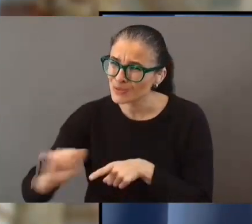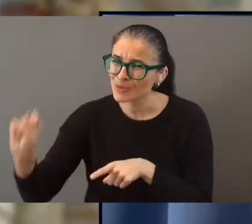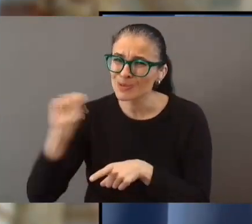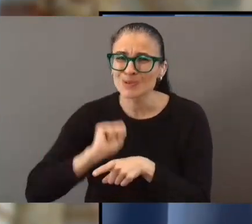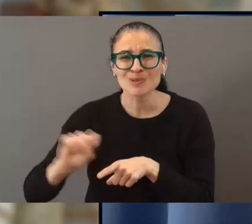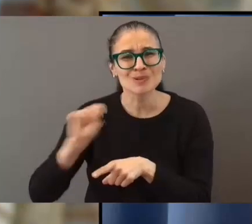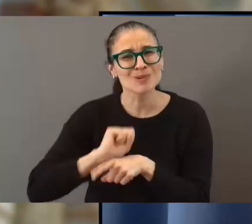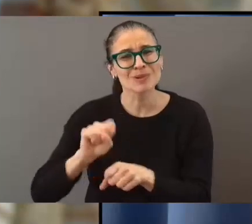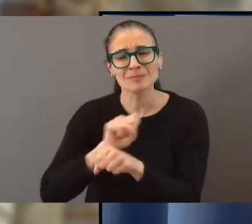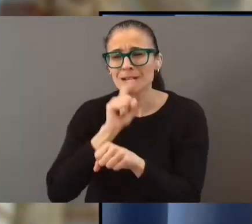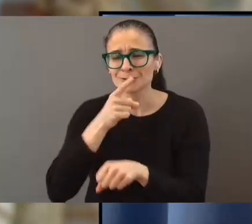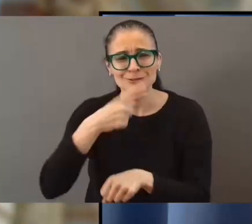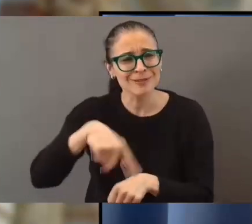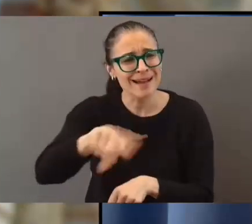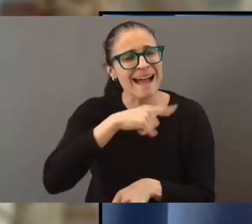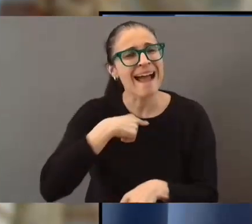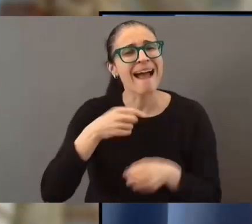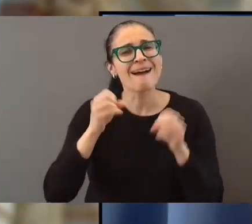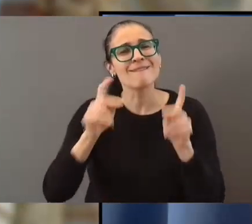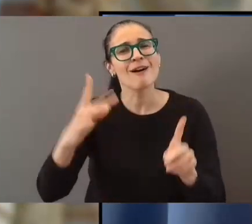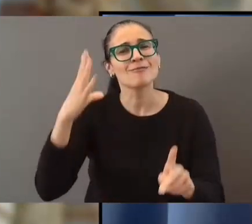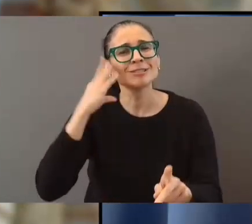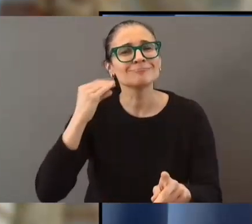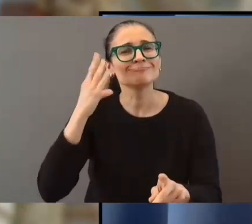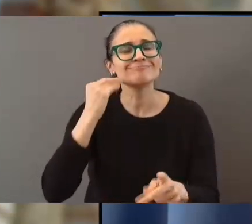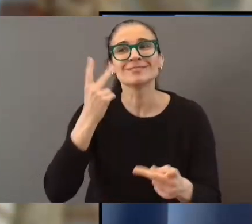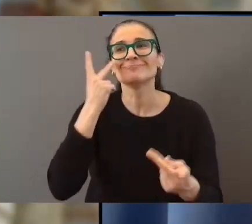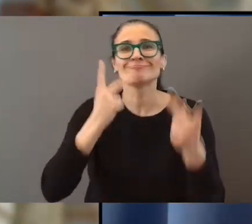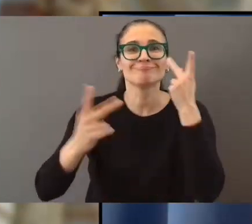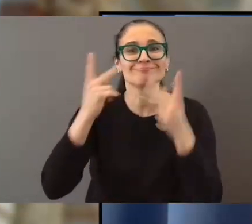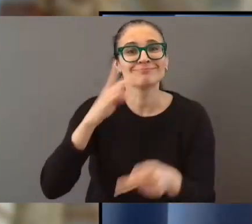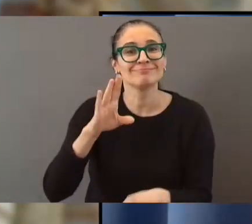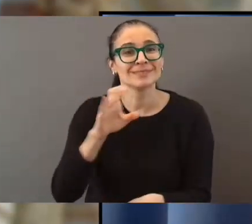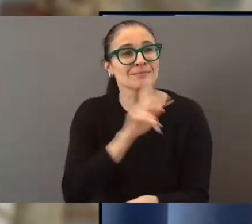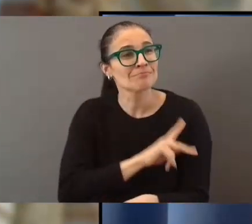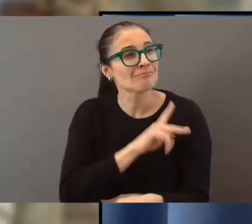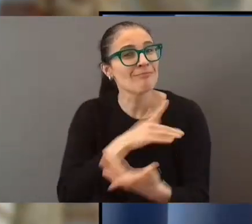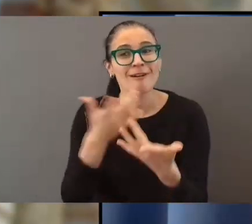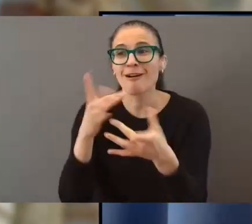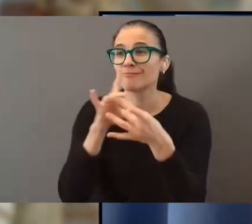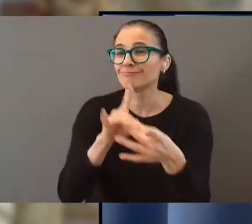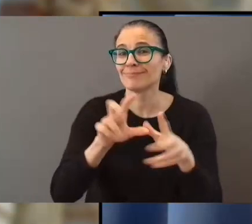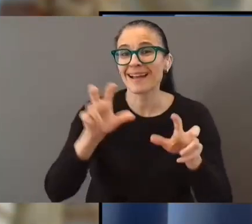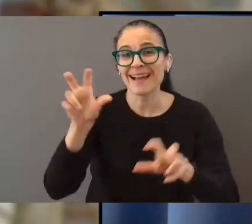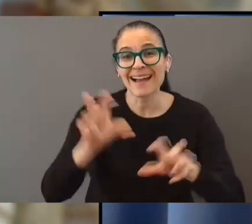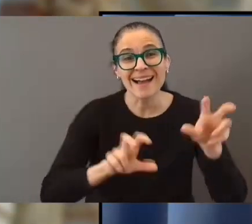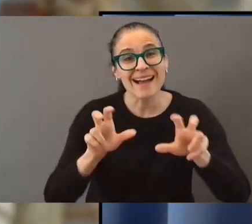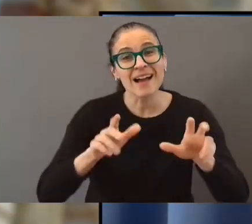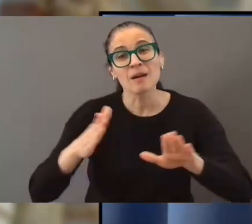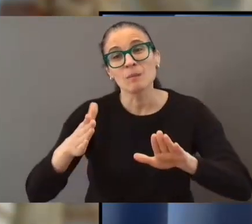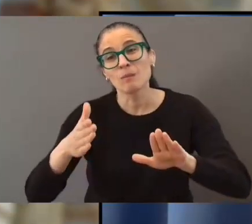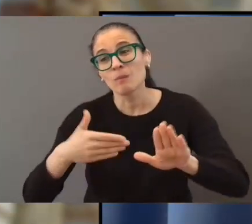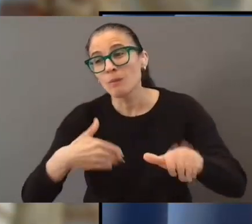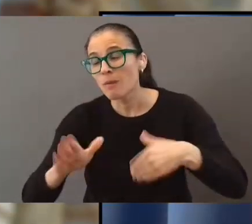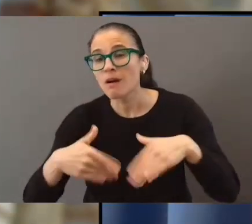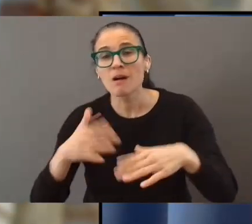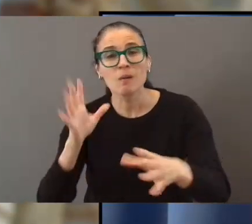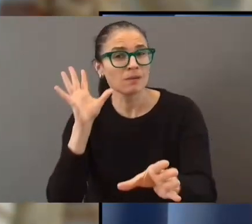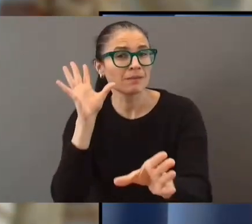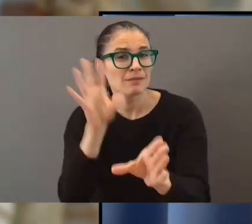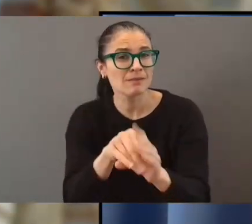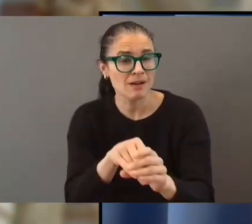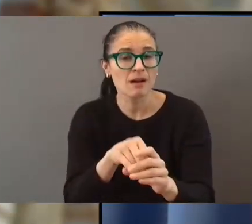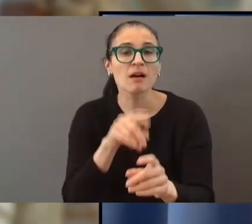available for those people that are hiking and walking and taking part. We are working hand in hand on